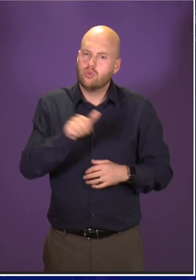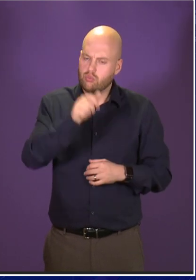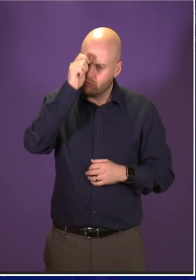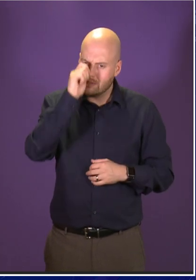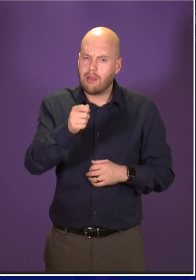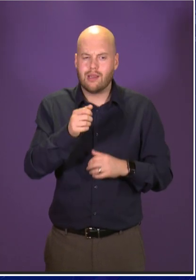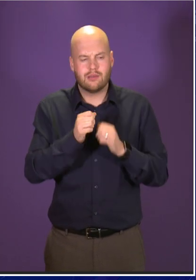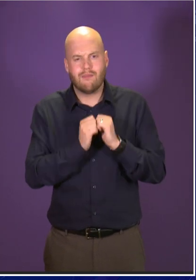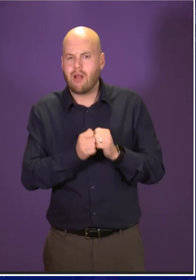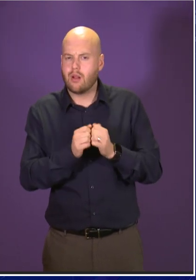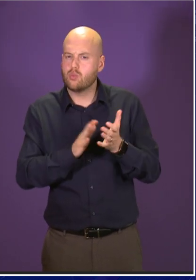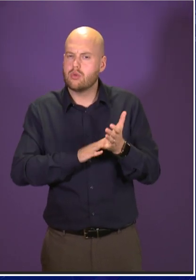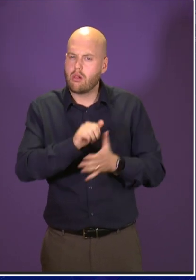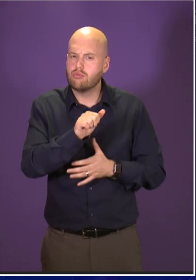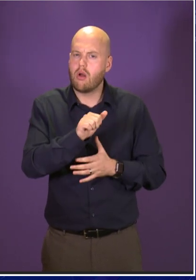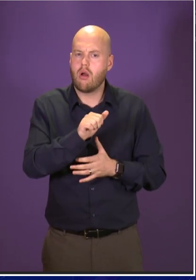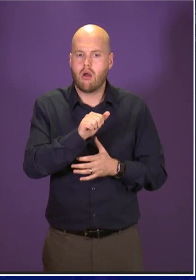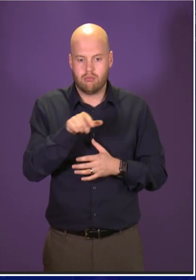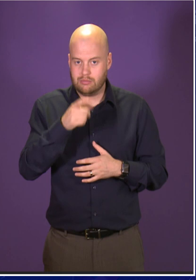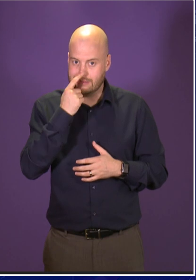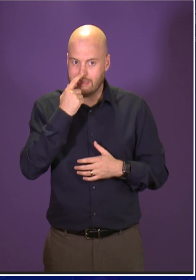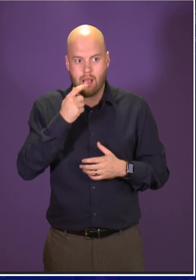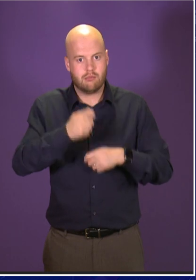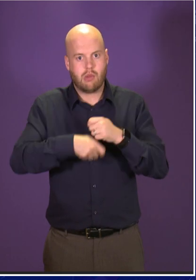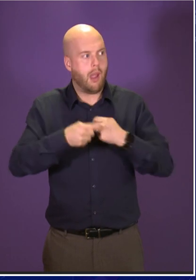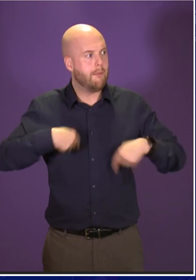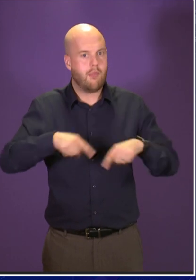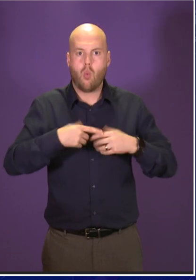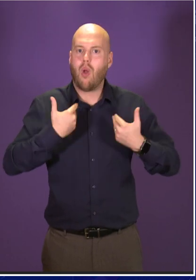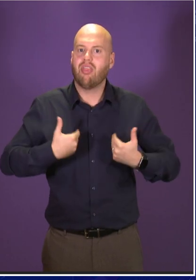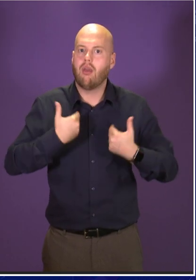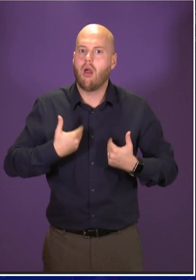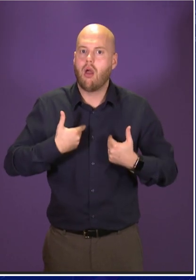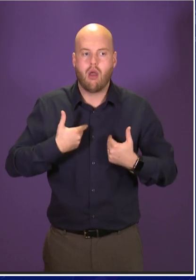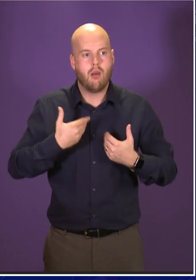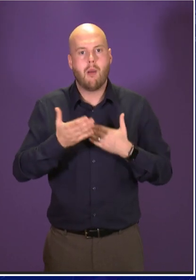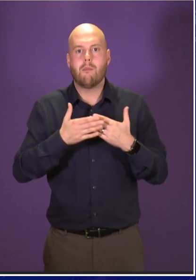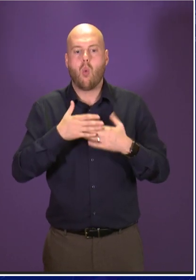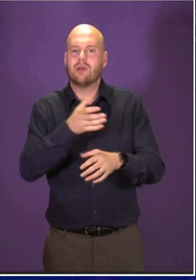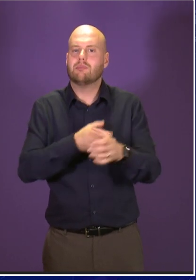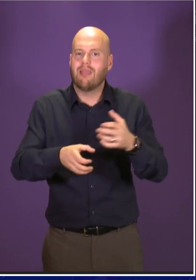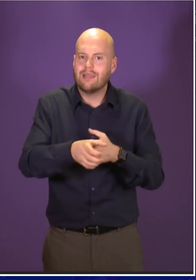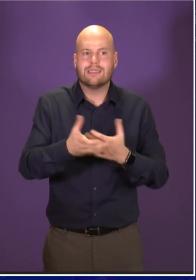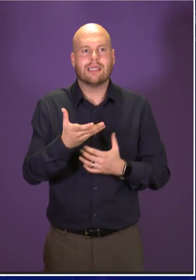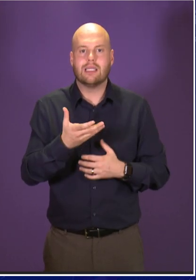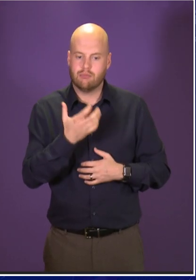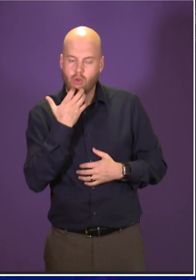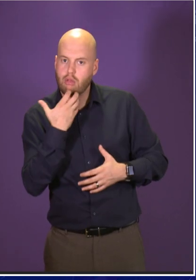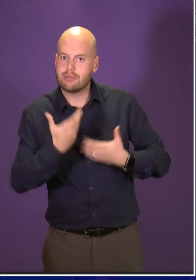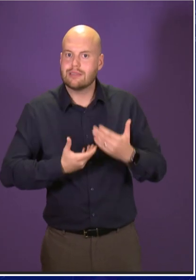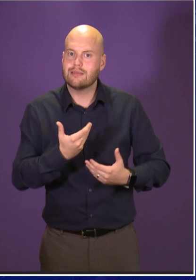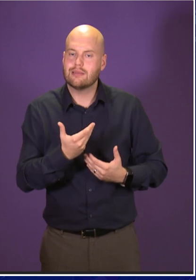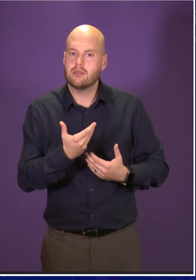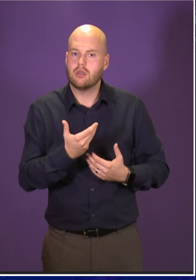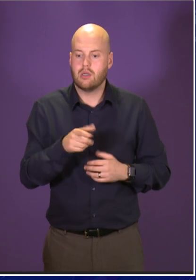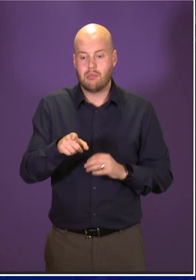and spiritual diversity, we progressed, we became wealthier as a people and more sympathetic and tolerant, and we upheld Lisbon